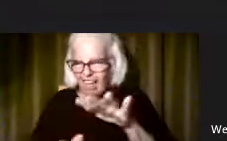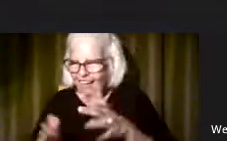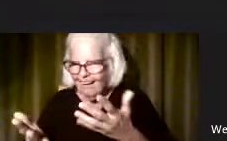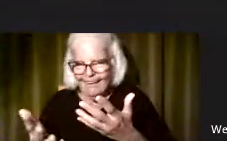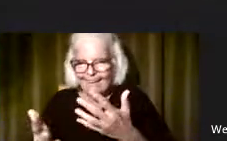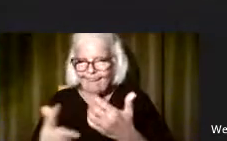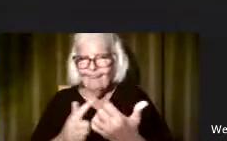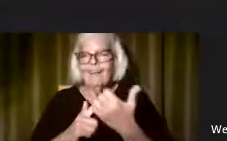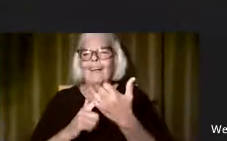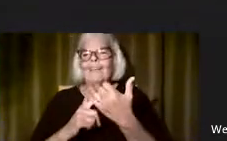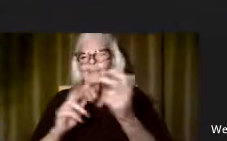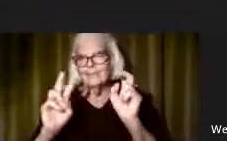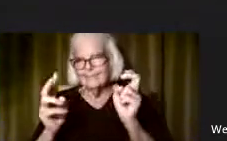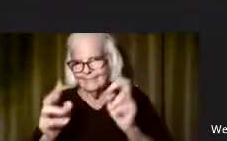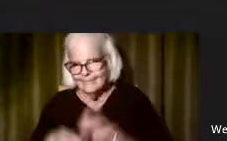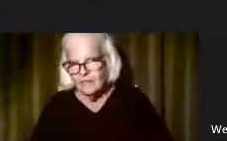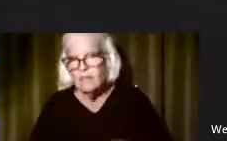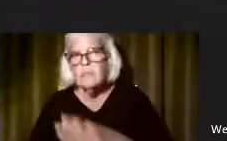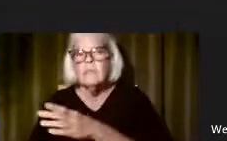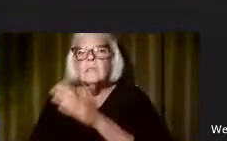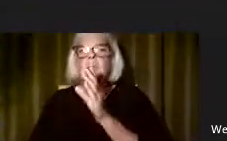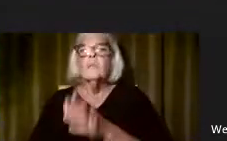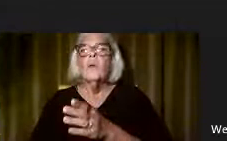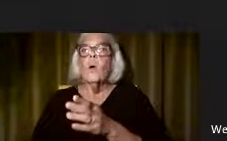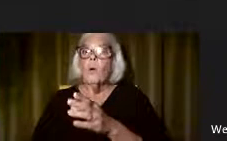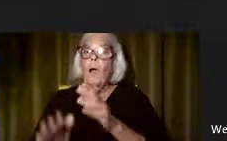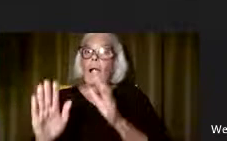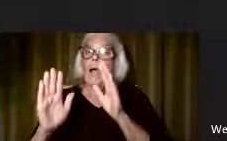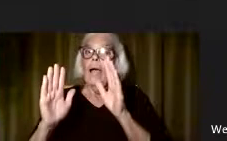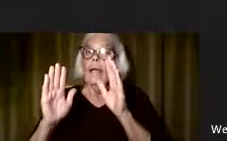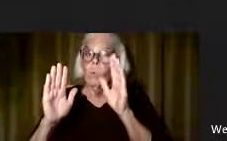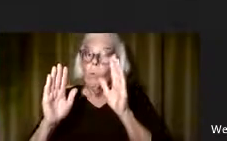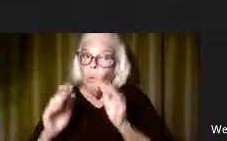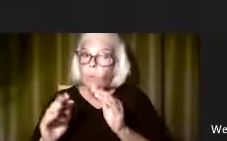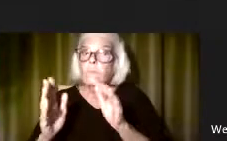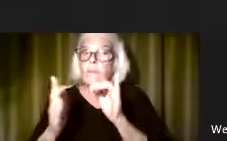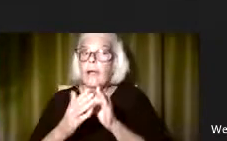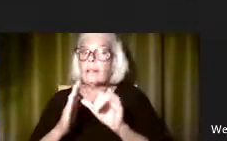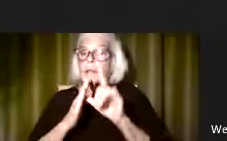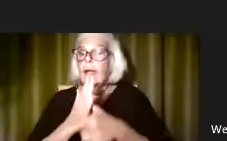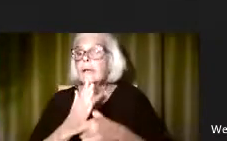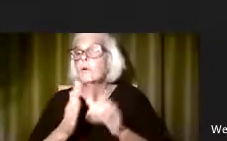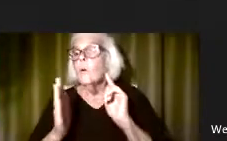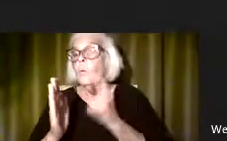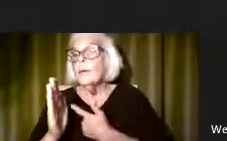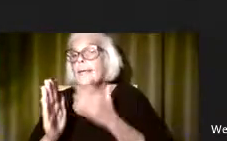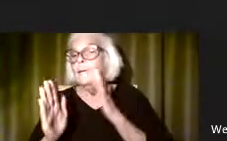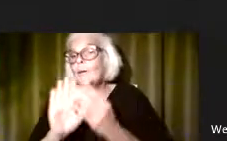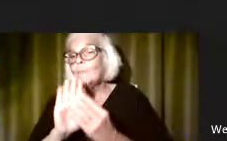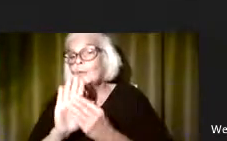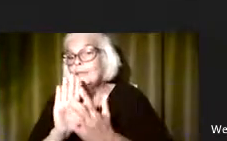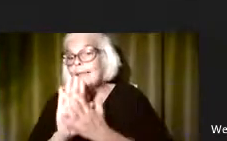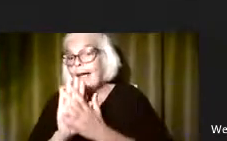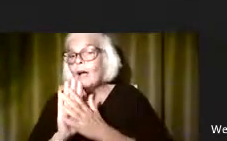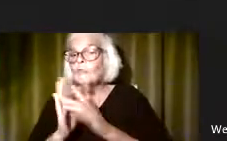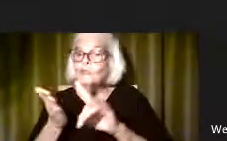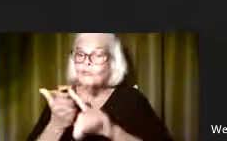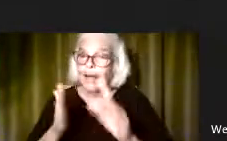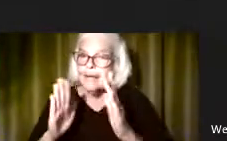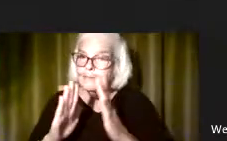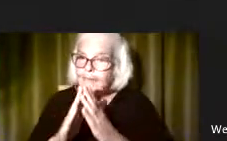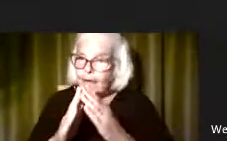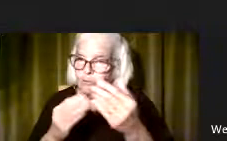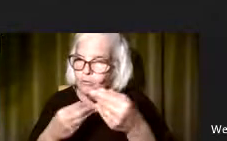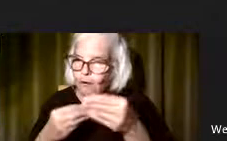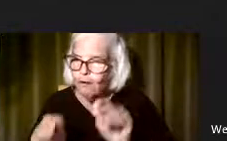here. I'm hoping that we can replace this with the town offices and the libraries and anyone that decides to sign up for